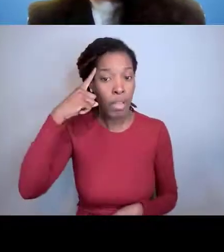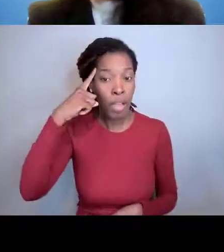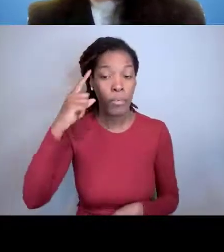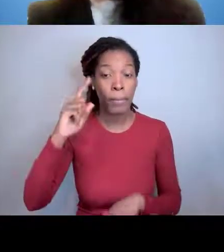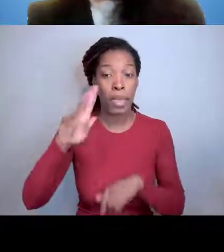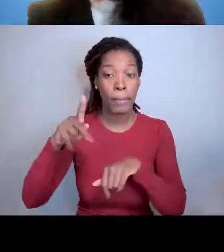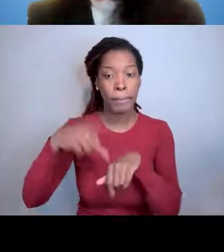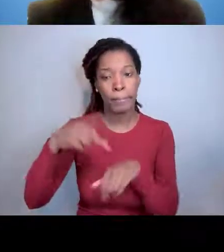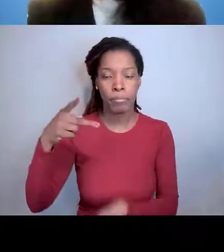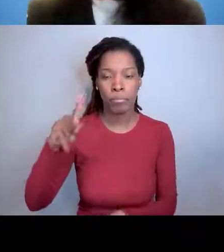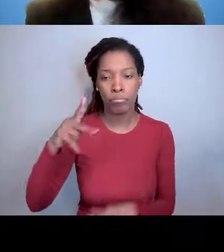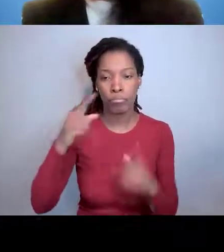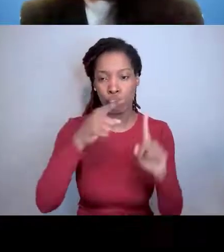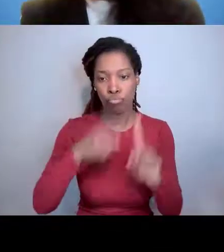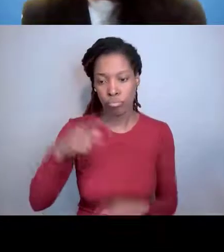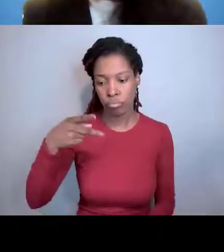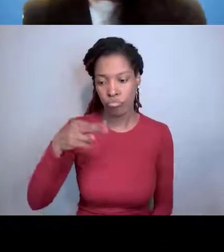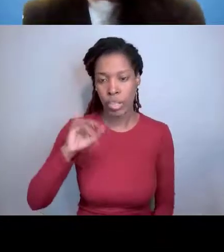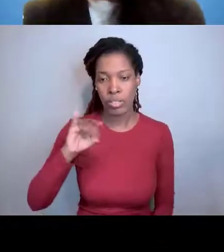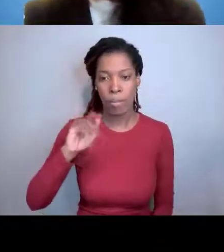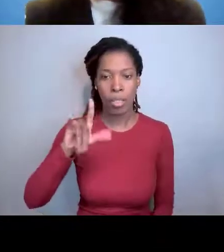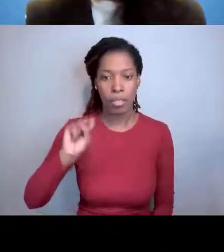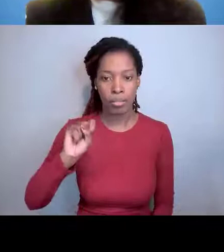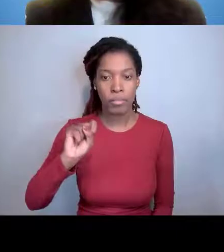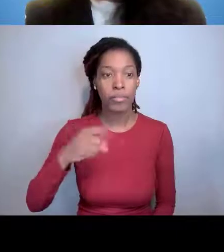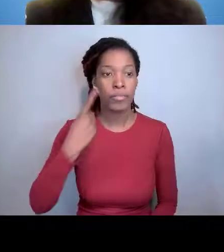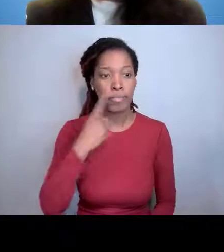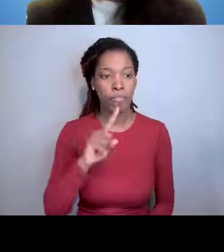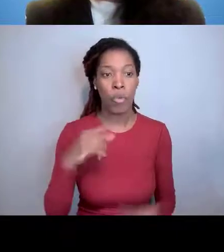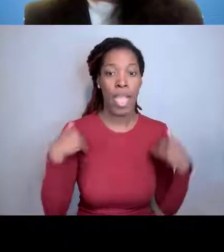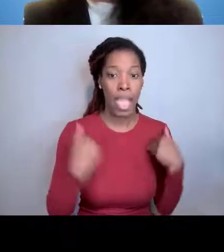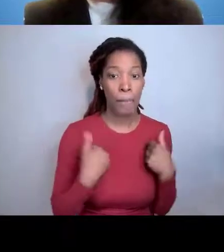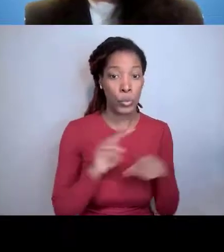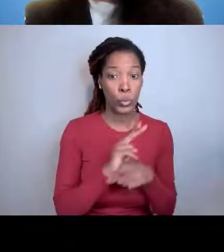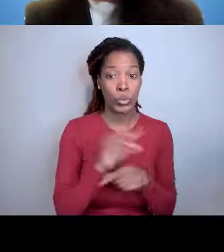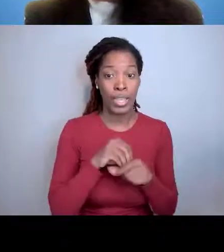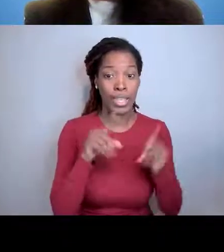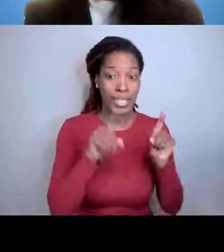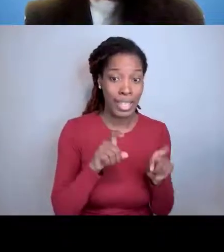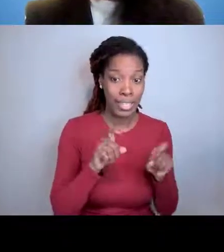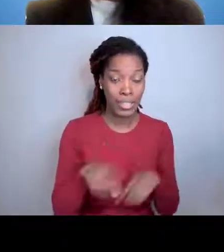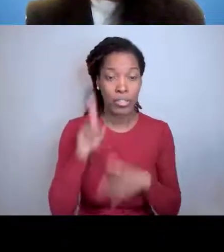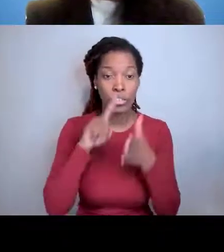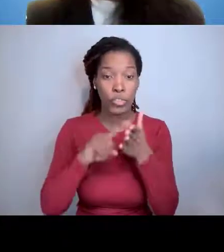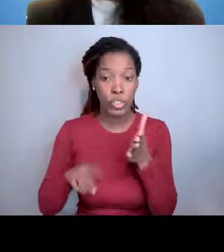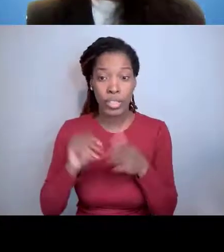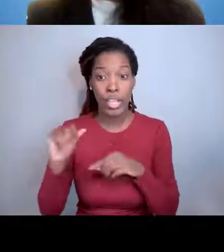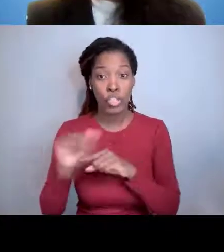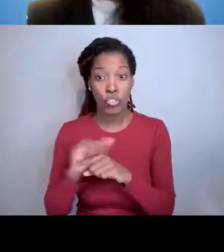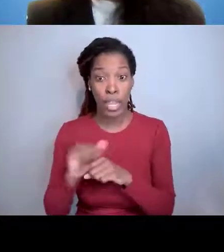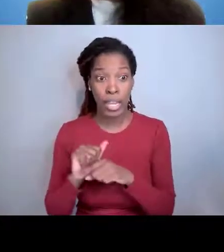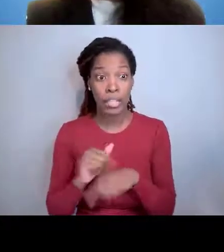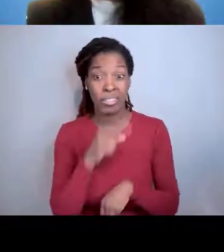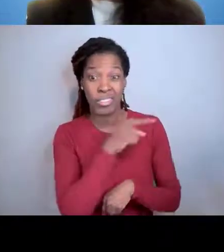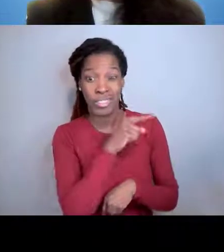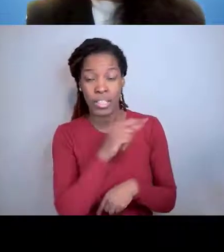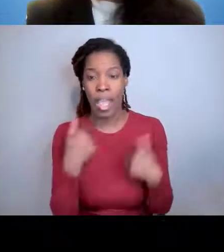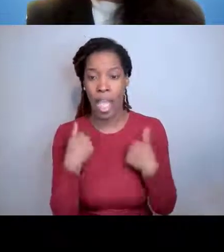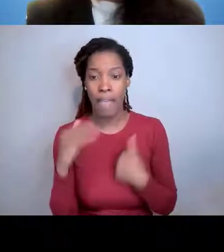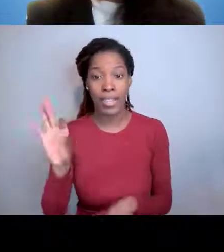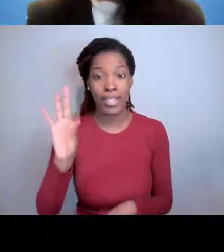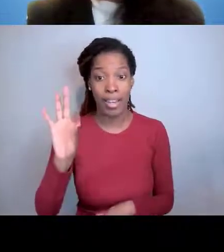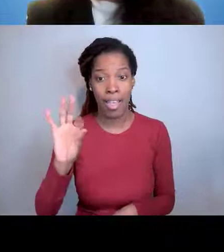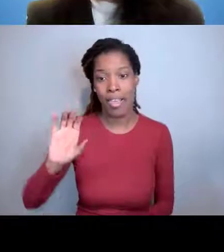utilization and care of vertebrate animals used in testing, research, and training, consists of a framework of 9